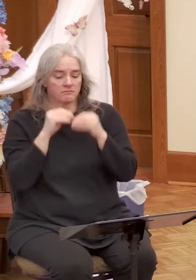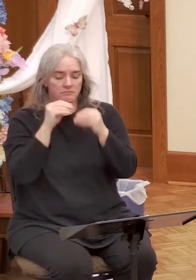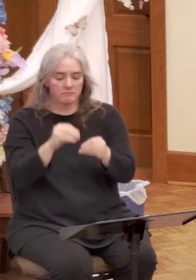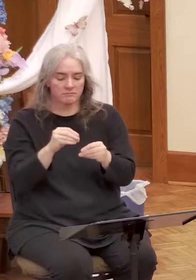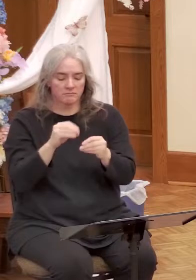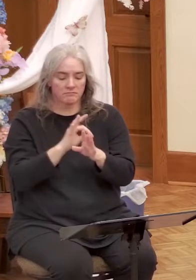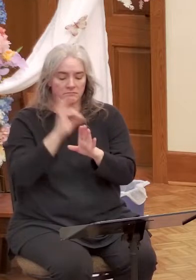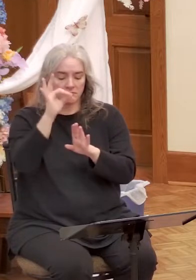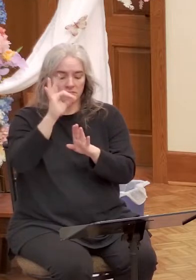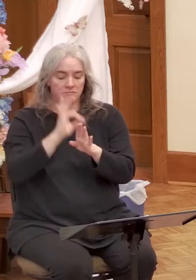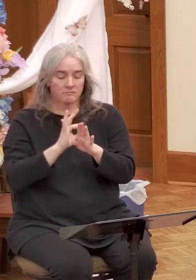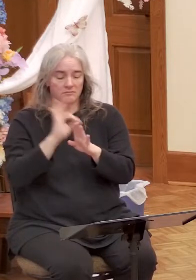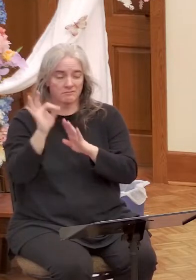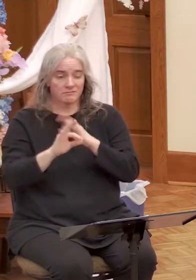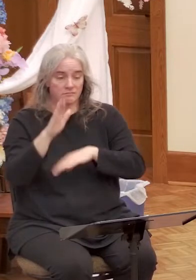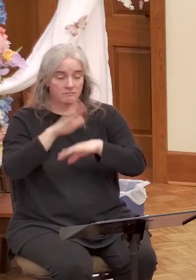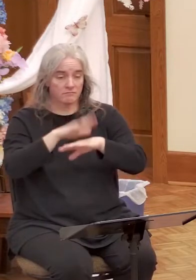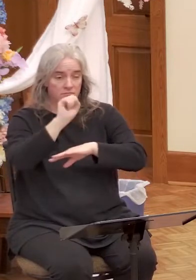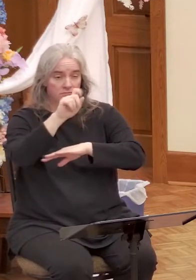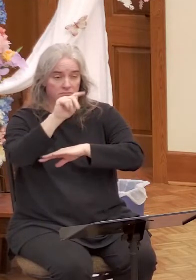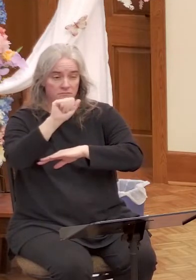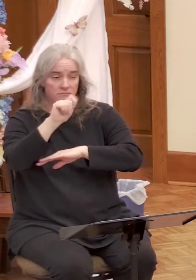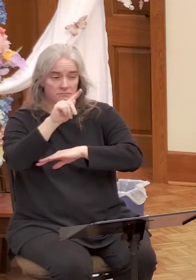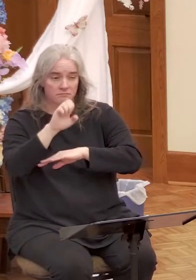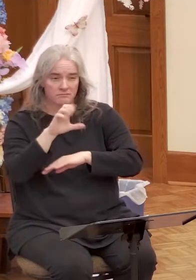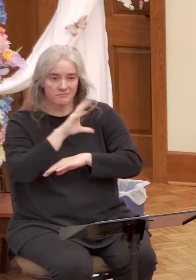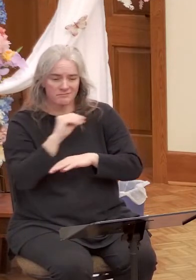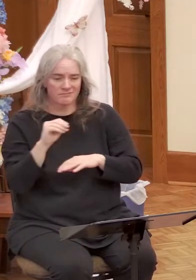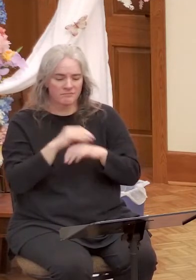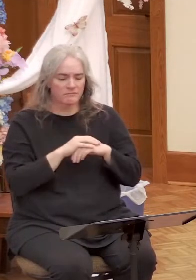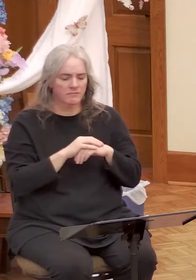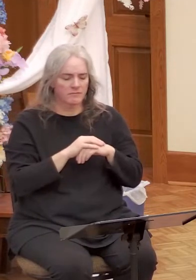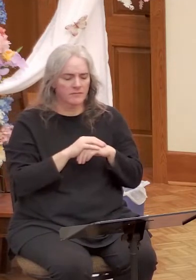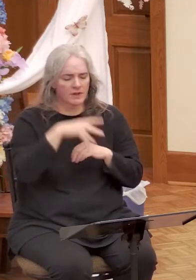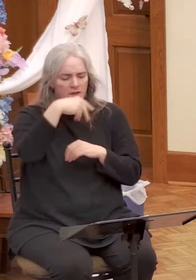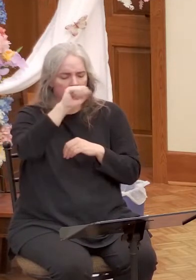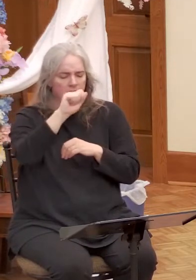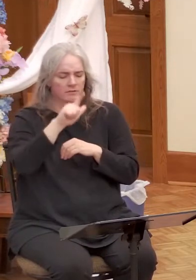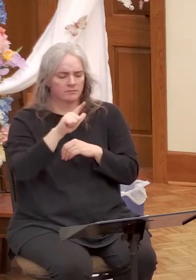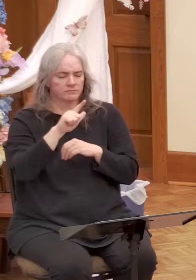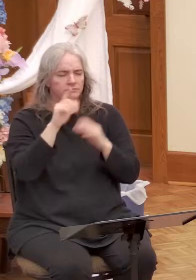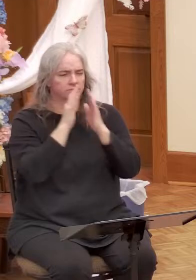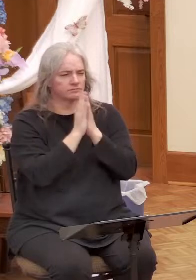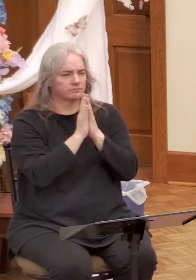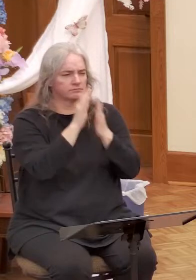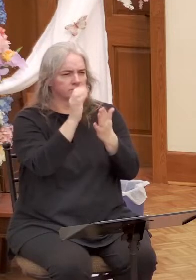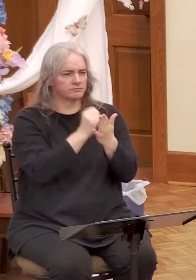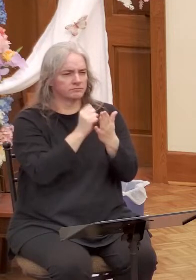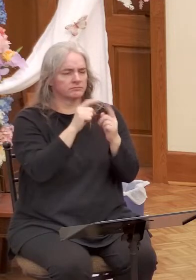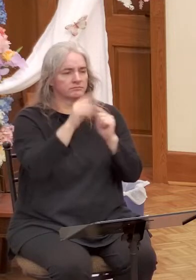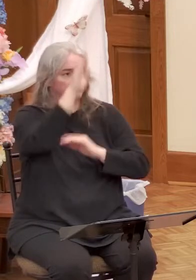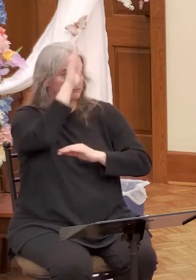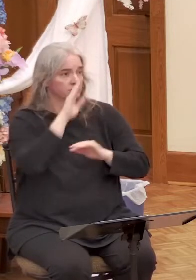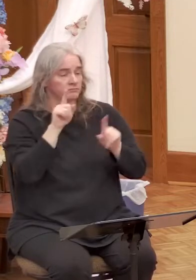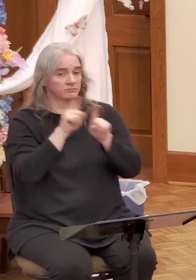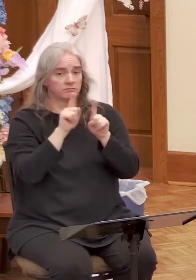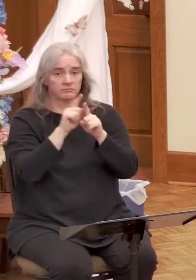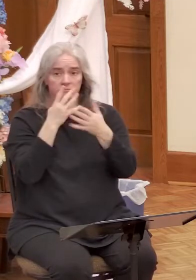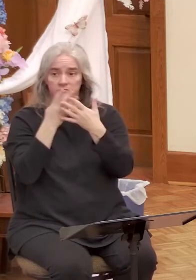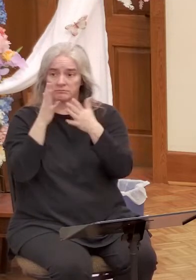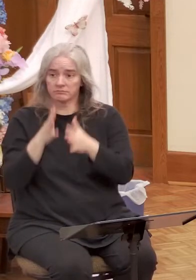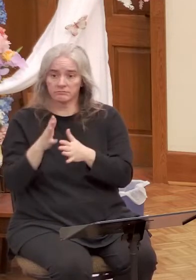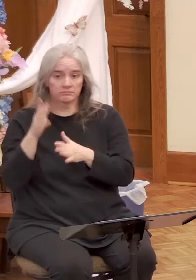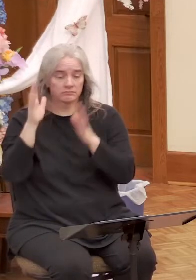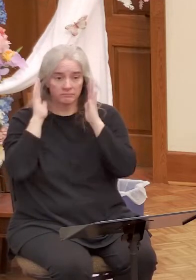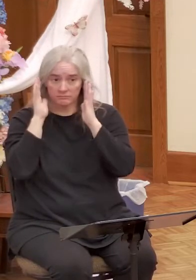stake. About midnight, Paul and Silas were praying and singing hymns to God as the other prisoners listened. Suddenly,